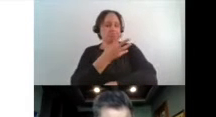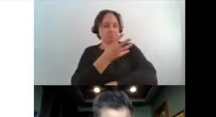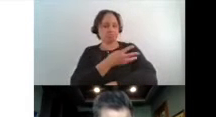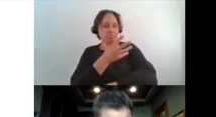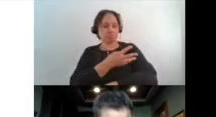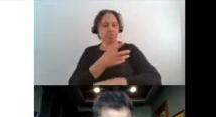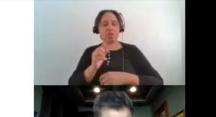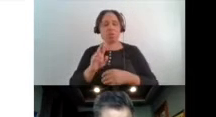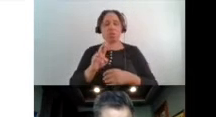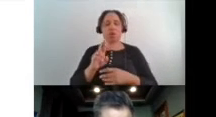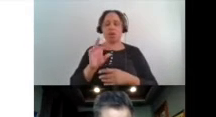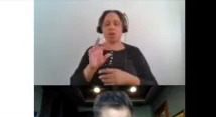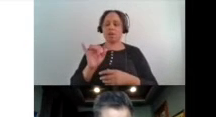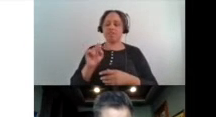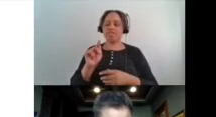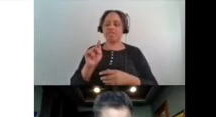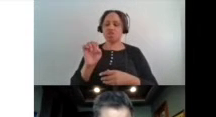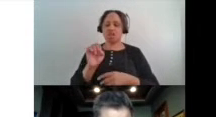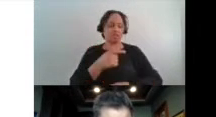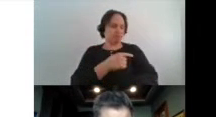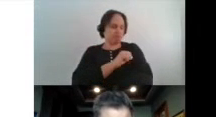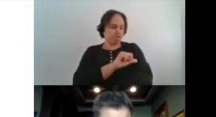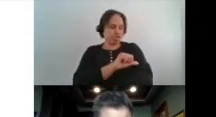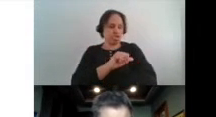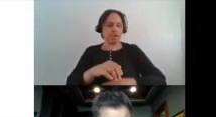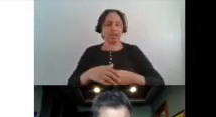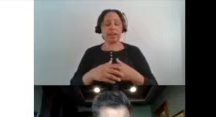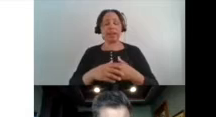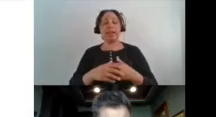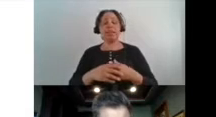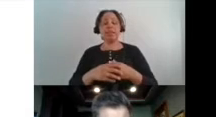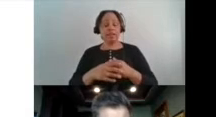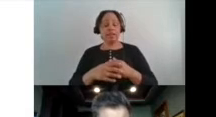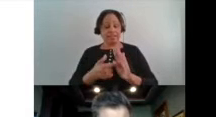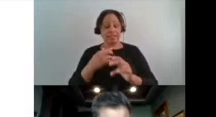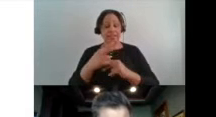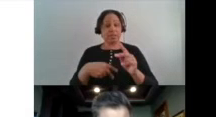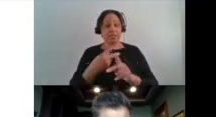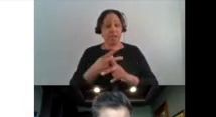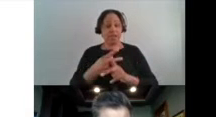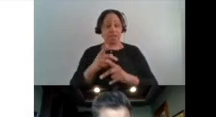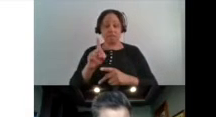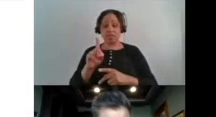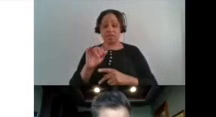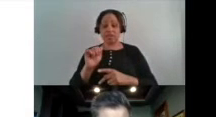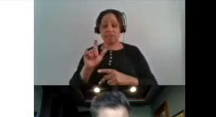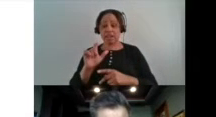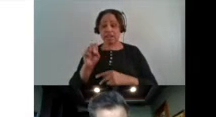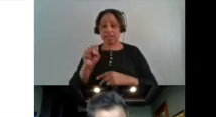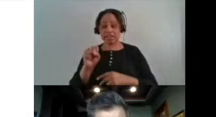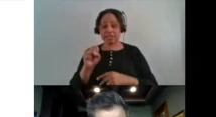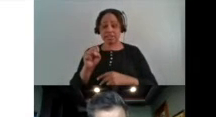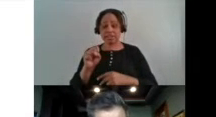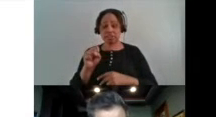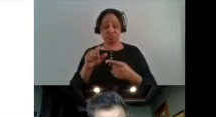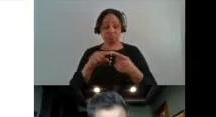by a surgeon in the arm. Suffice it to say, this form of dialysis is one that if your